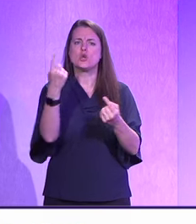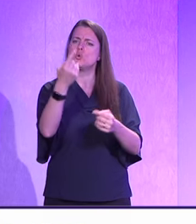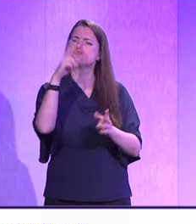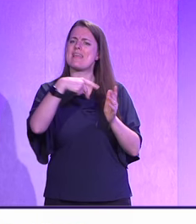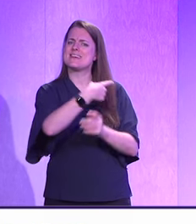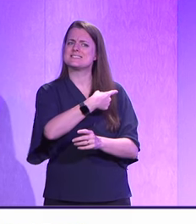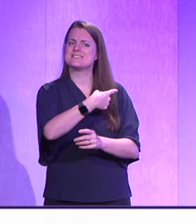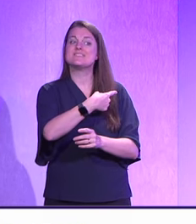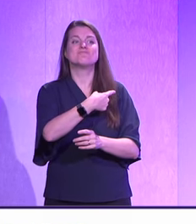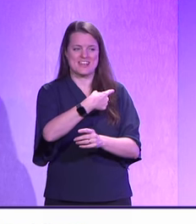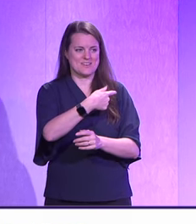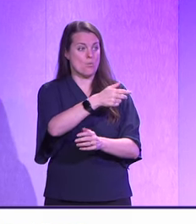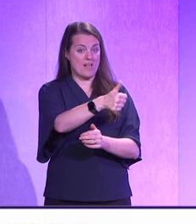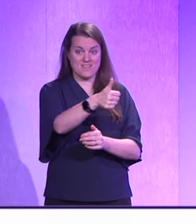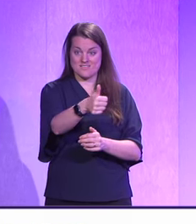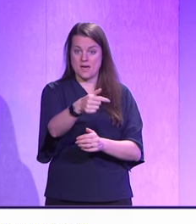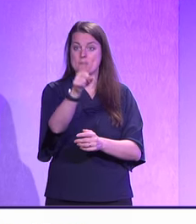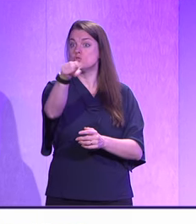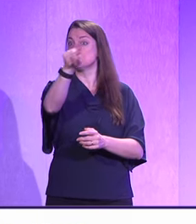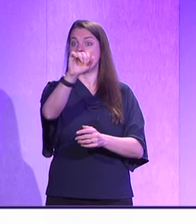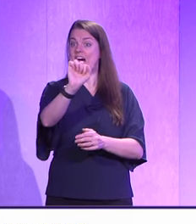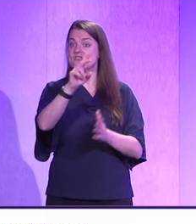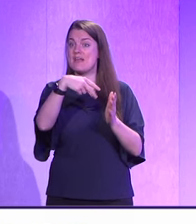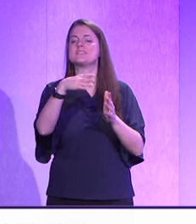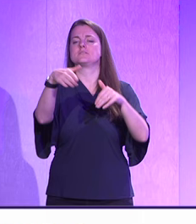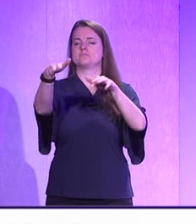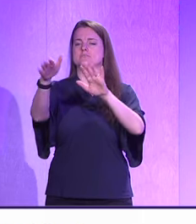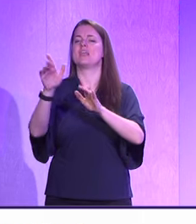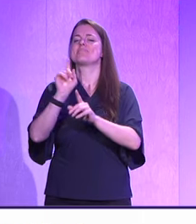Hey, right, there's your third bit of homework. Go and buy the book. Go and read it.